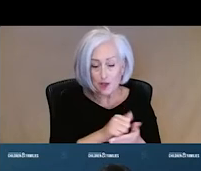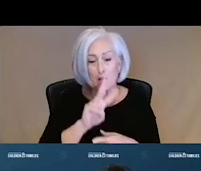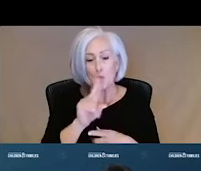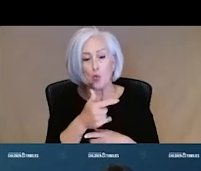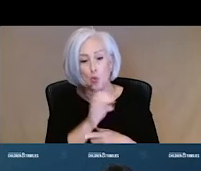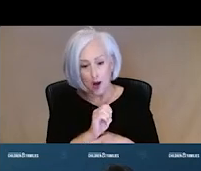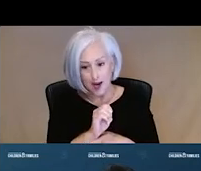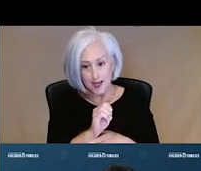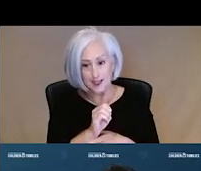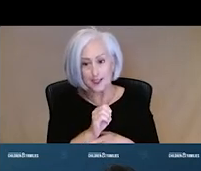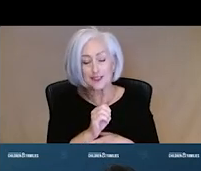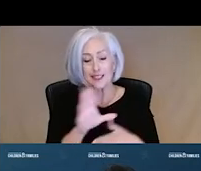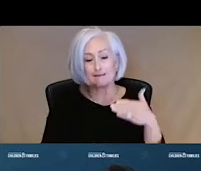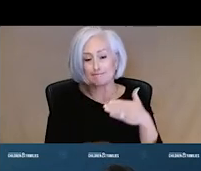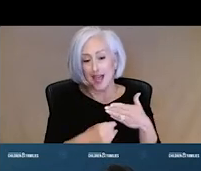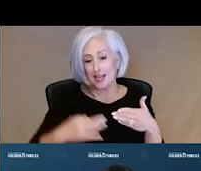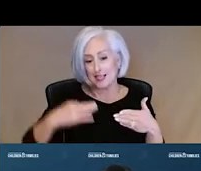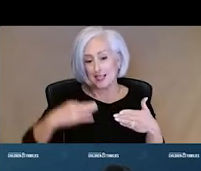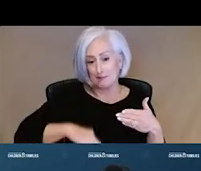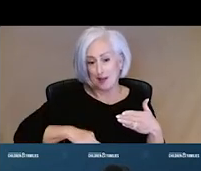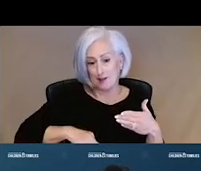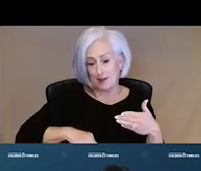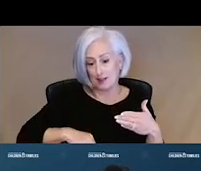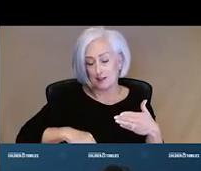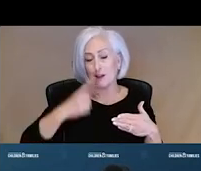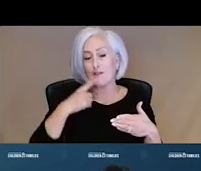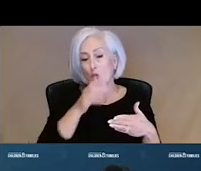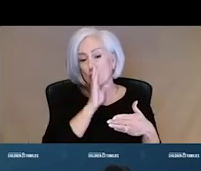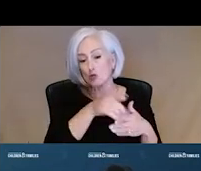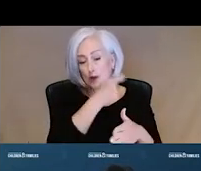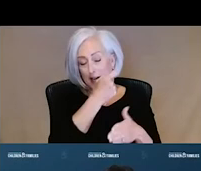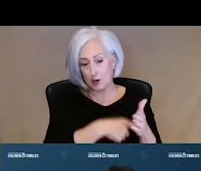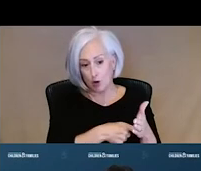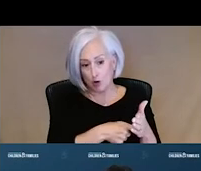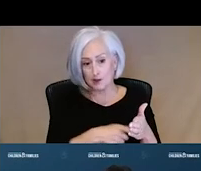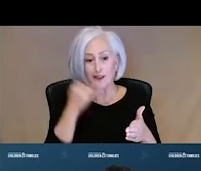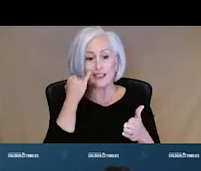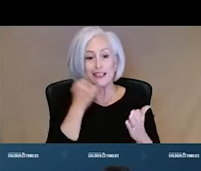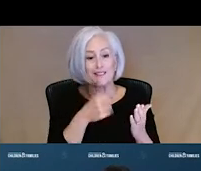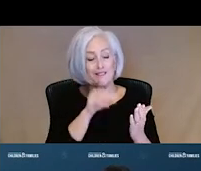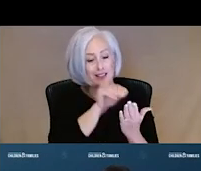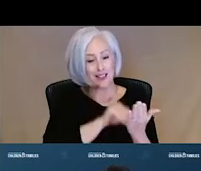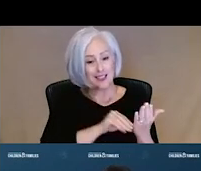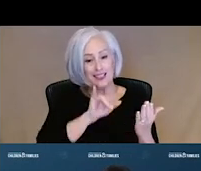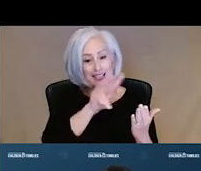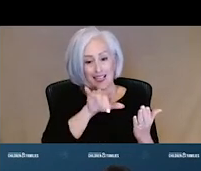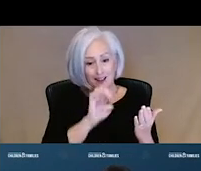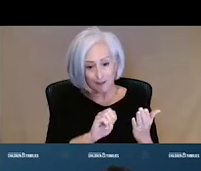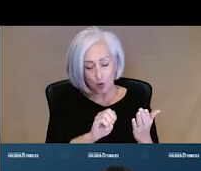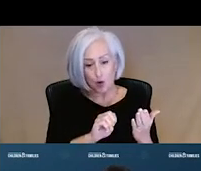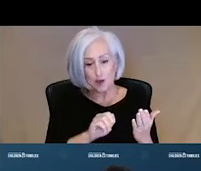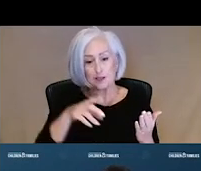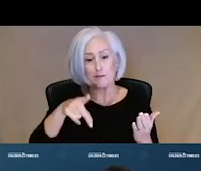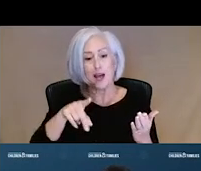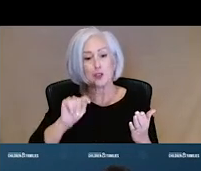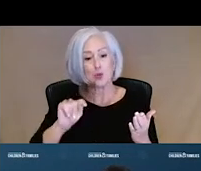as the direct cost base, when invoicing the pass-through entity, the rate would be applied